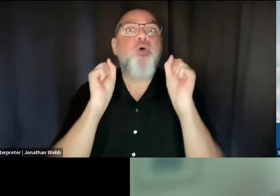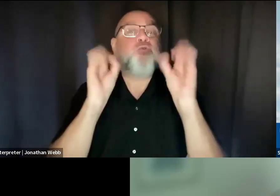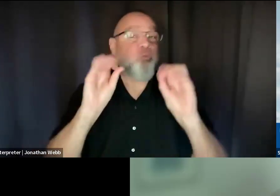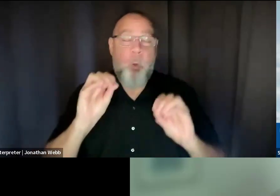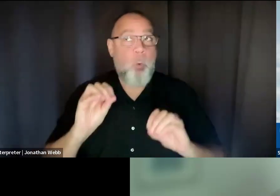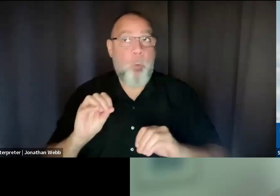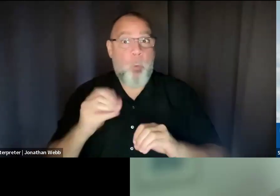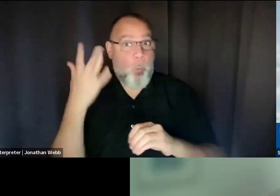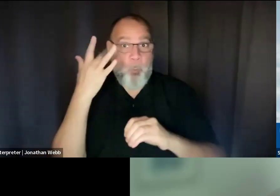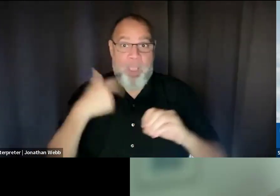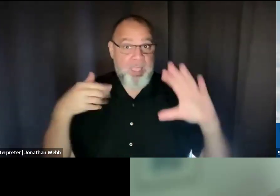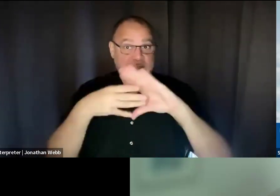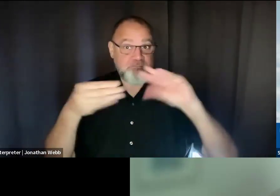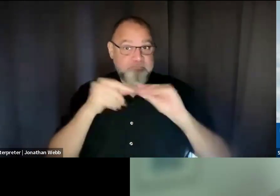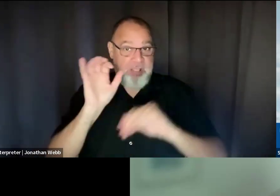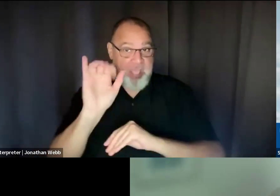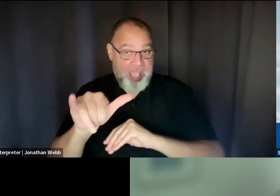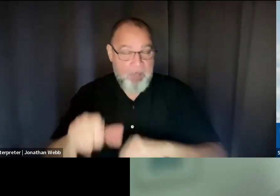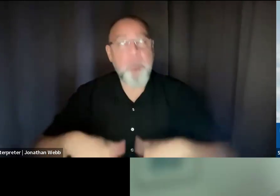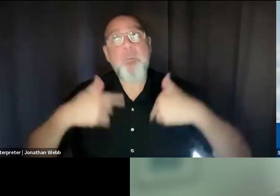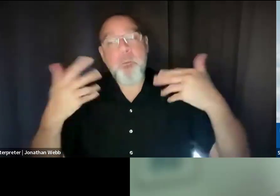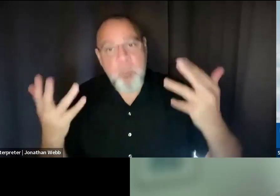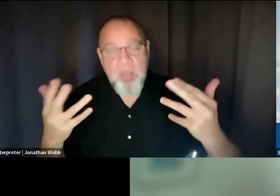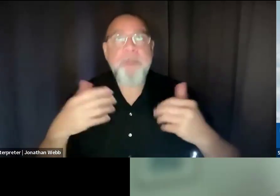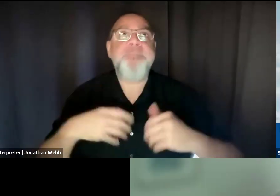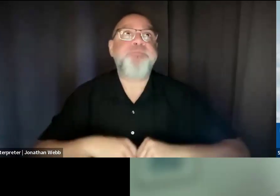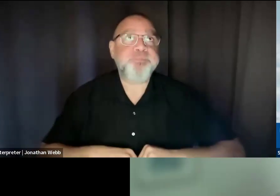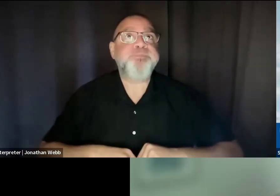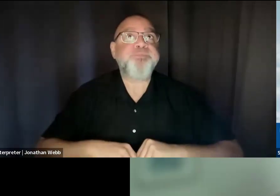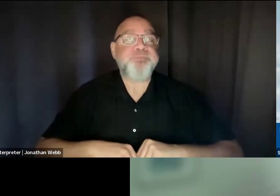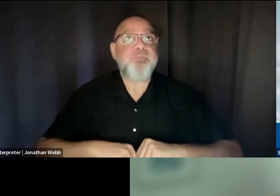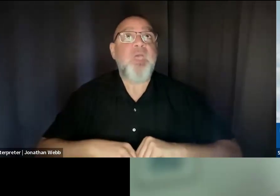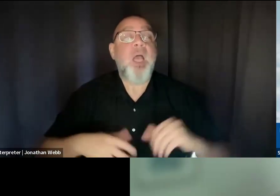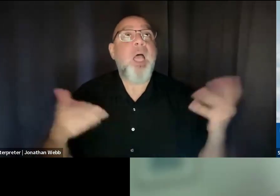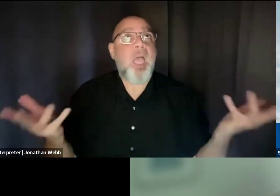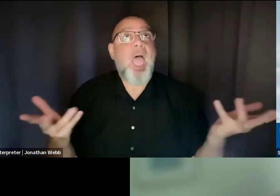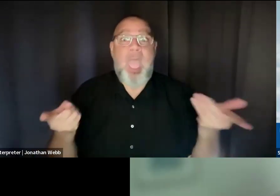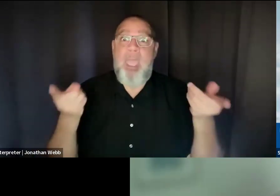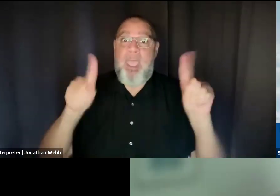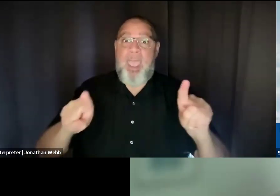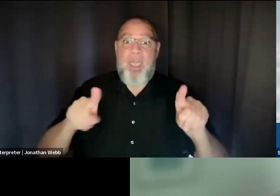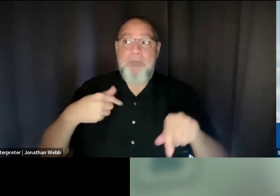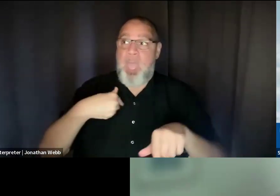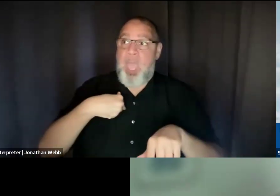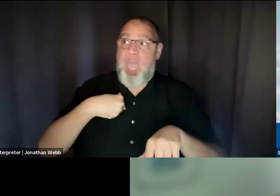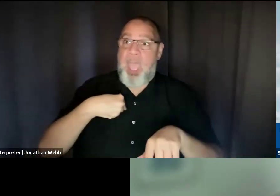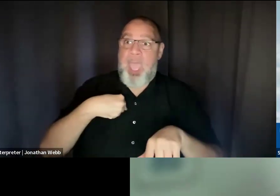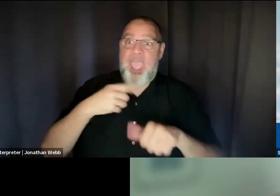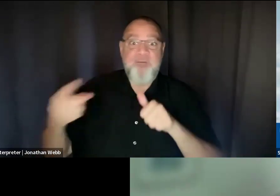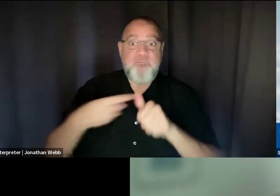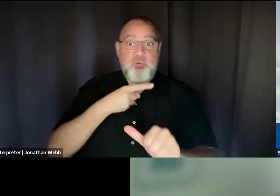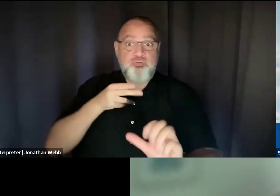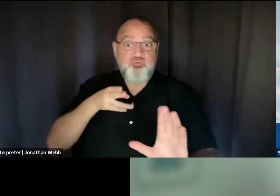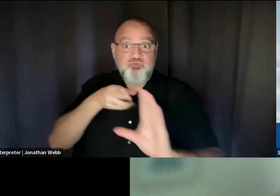of the things that I set out to do really when I first got on and got appointed was